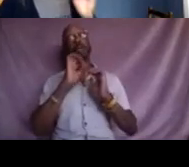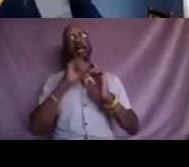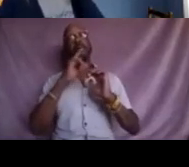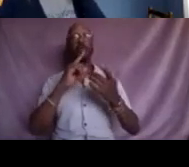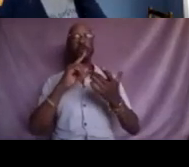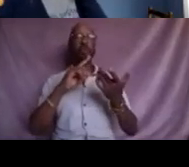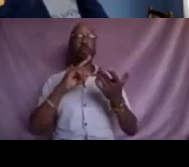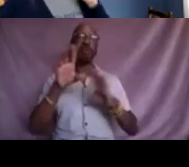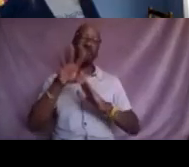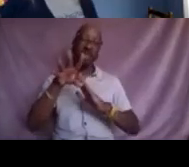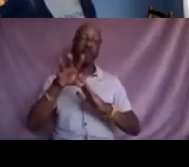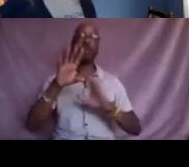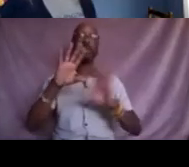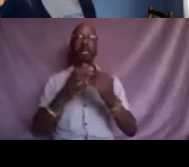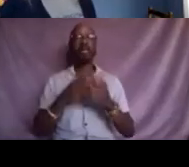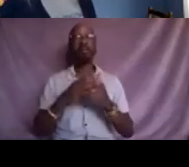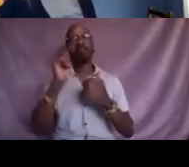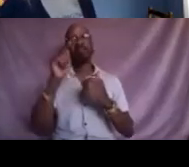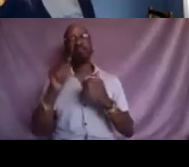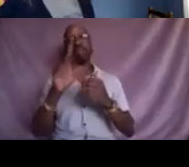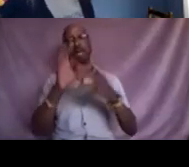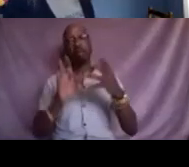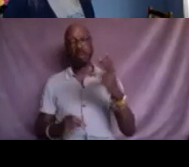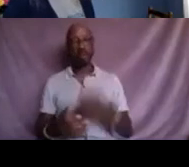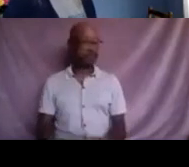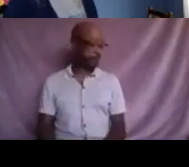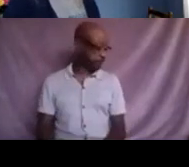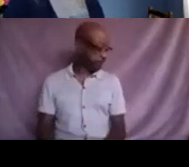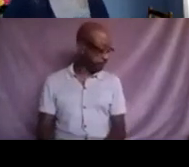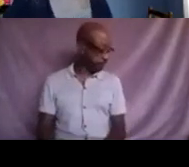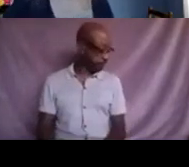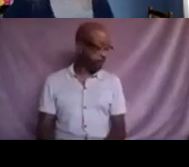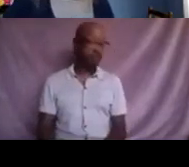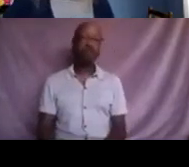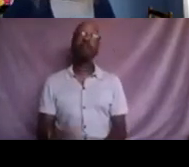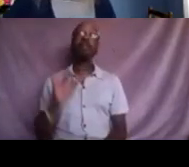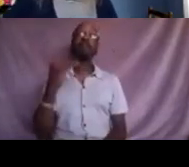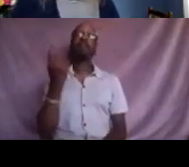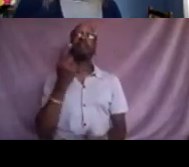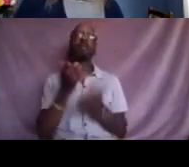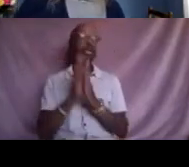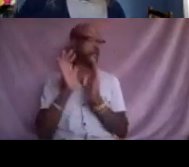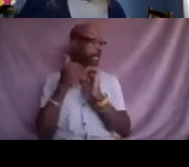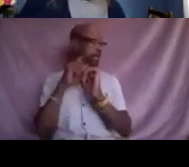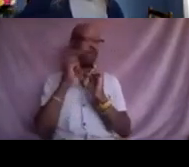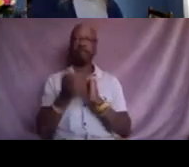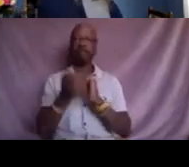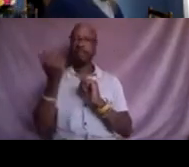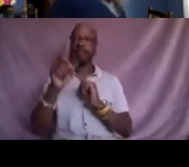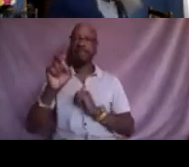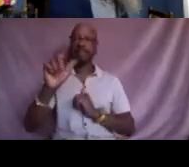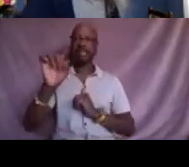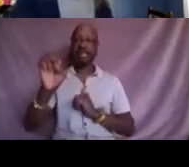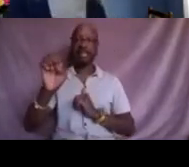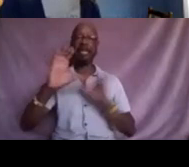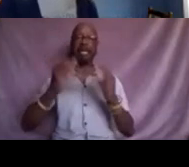from other classes, here's how you archive old stuff. So someone asked, like, how do I delete a classroom? You actually just archive it, and you can